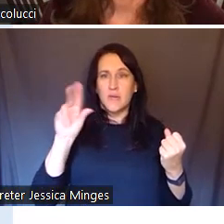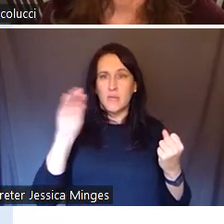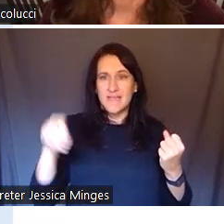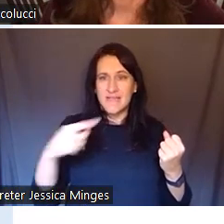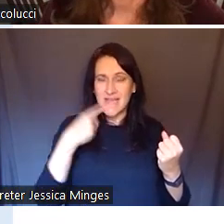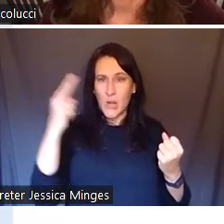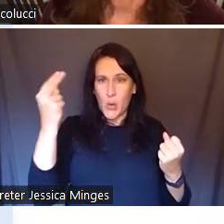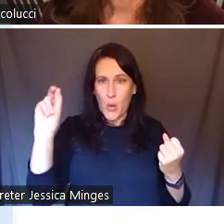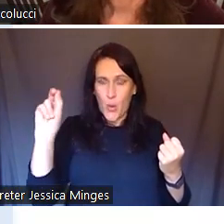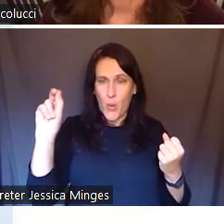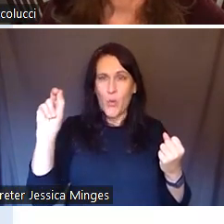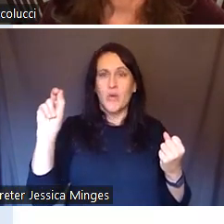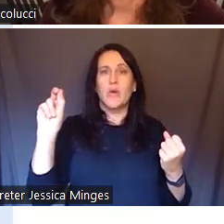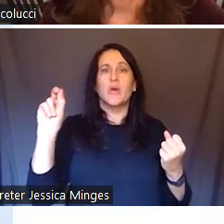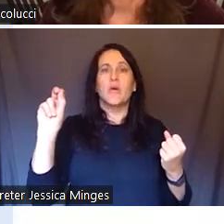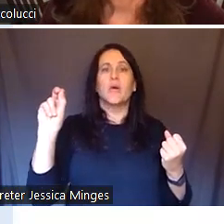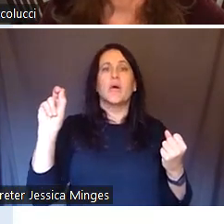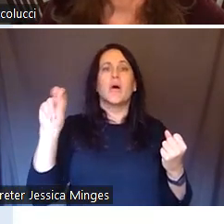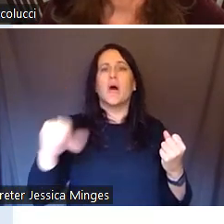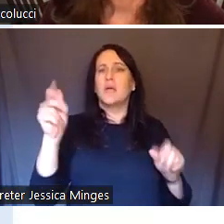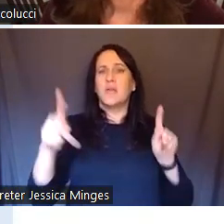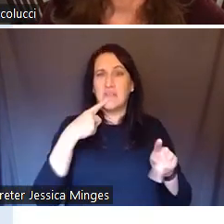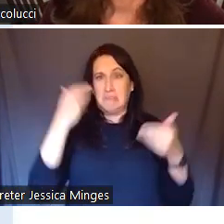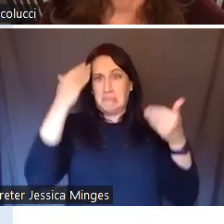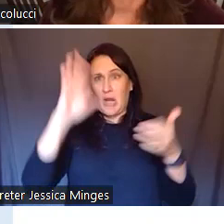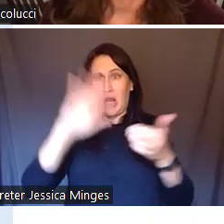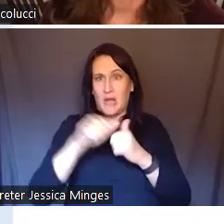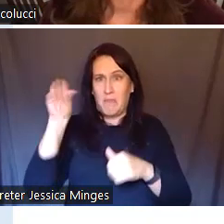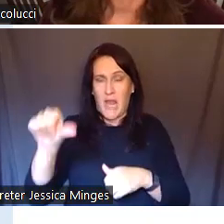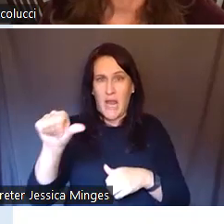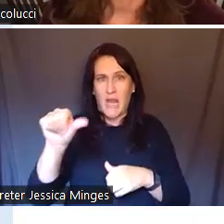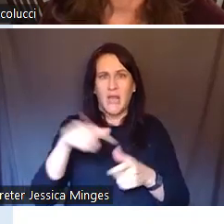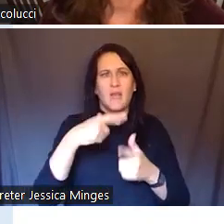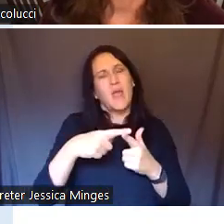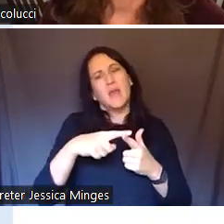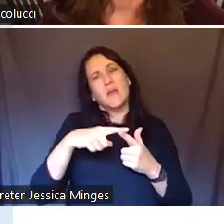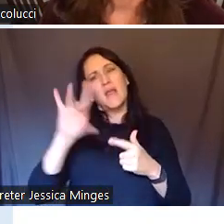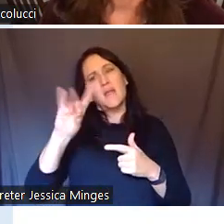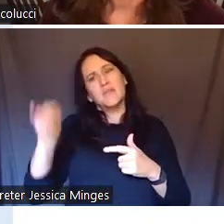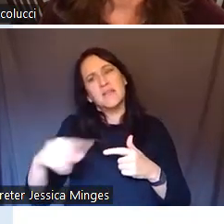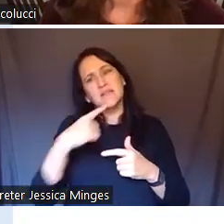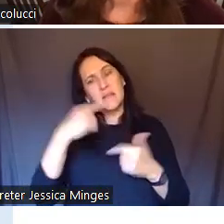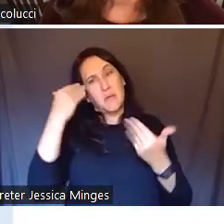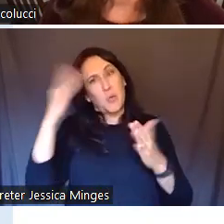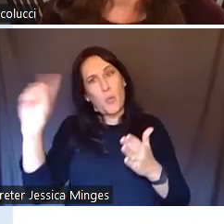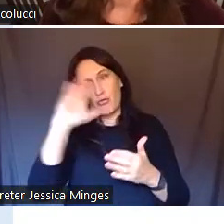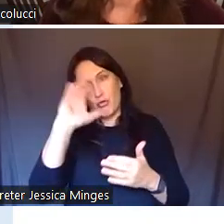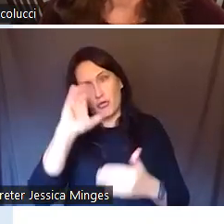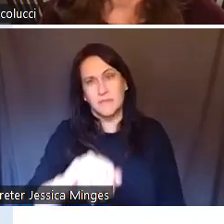8% saying I don't know how to pay for it, and 8% saying I don't know where to look.